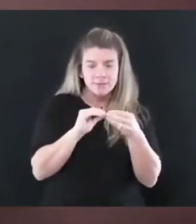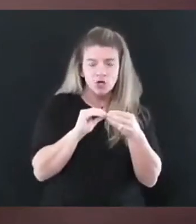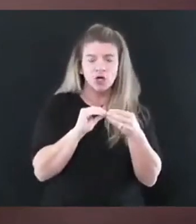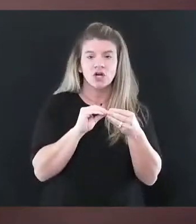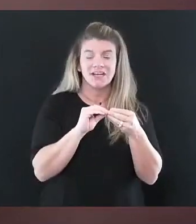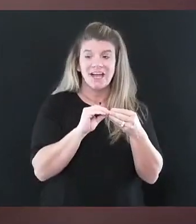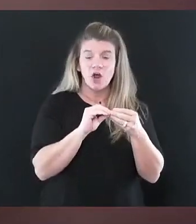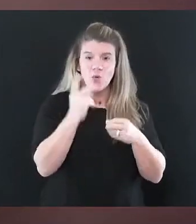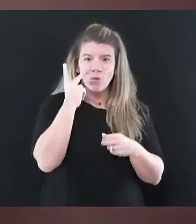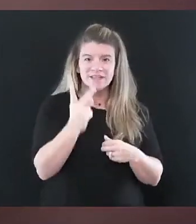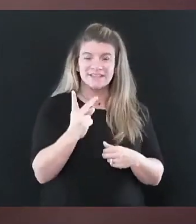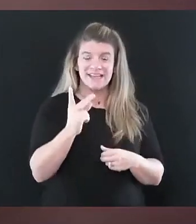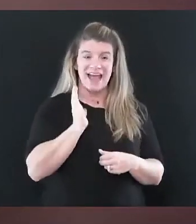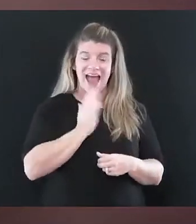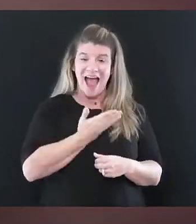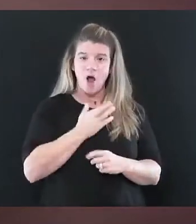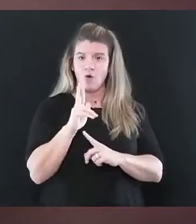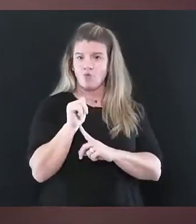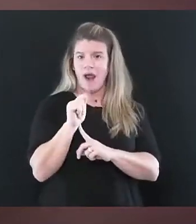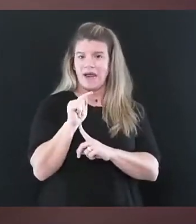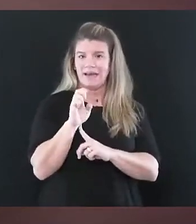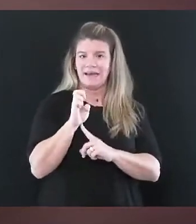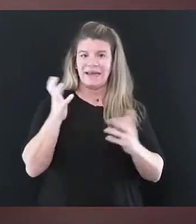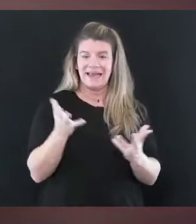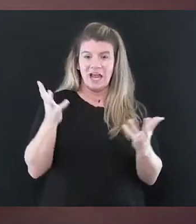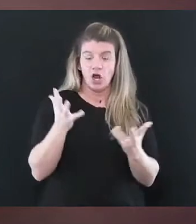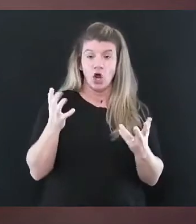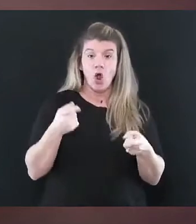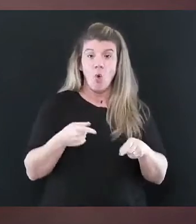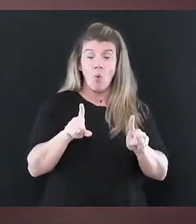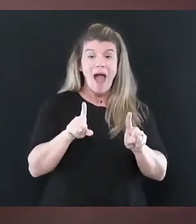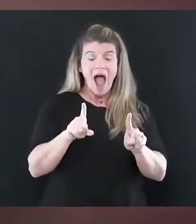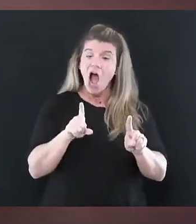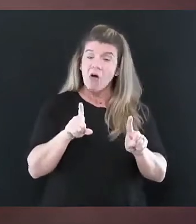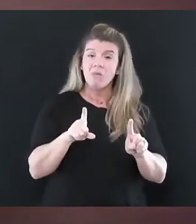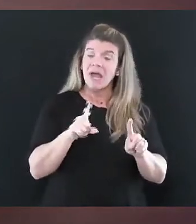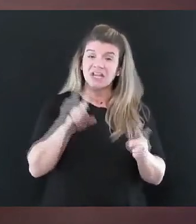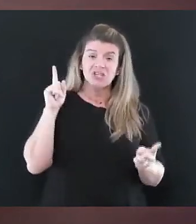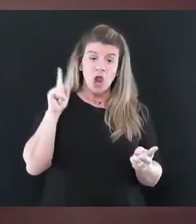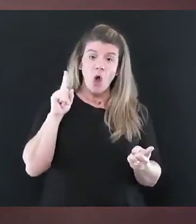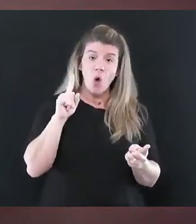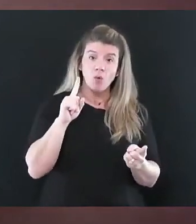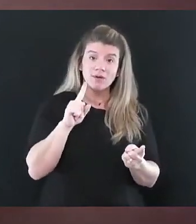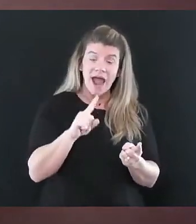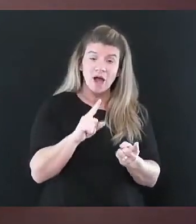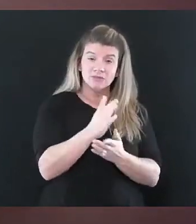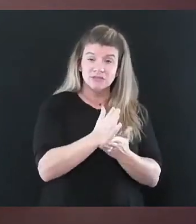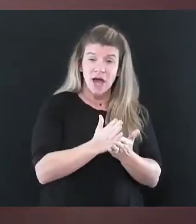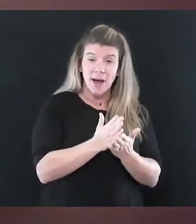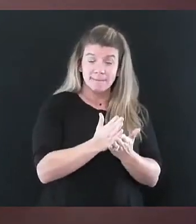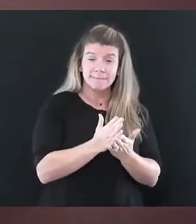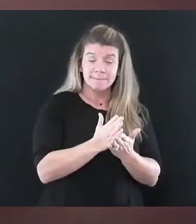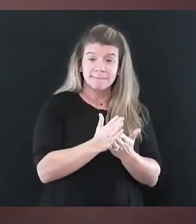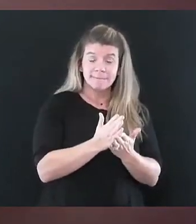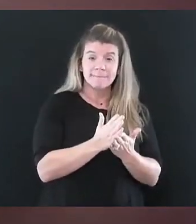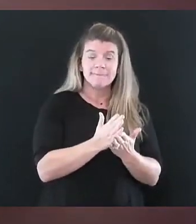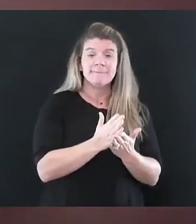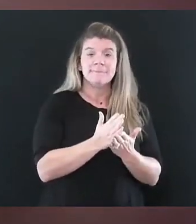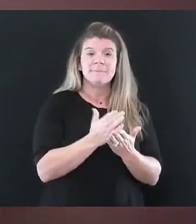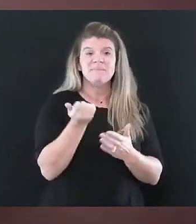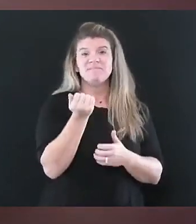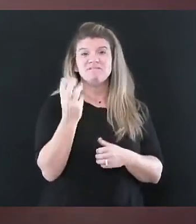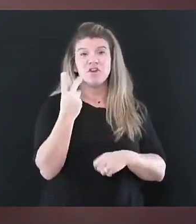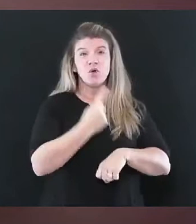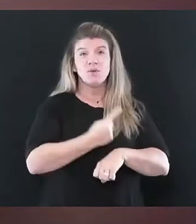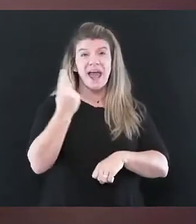of death of West Virginians, while it's slowed down a bit, maybe several days ago, seems like that's